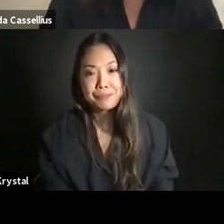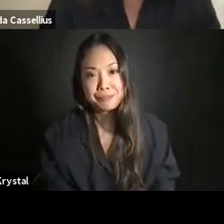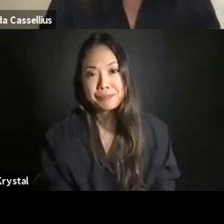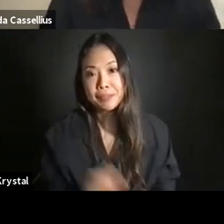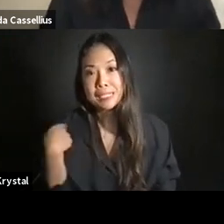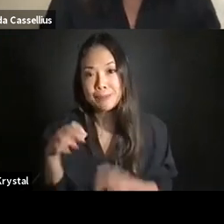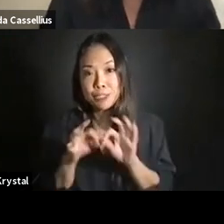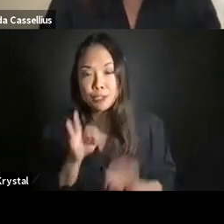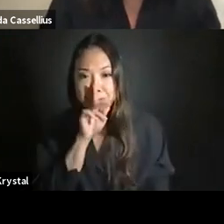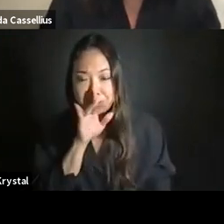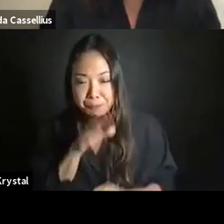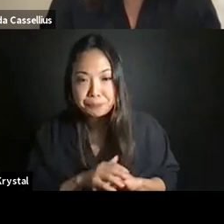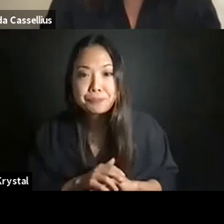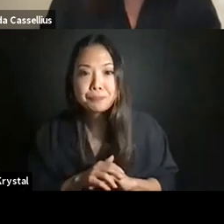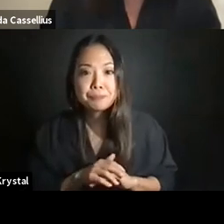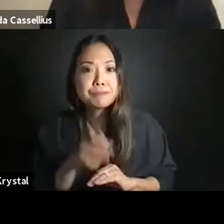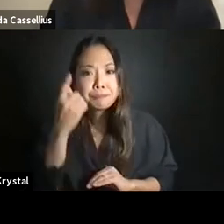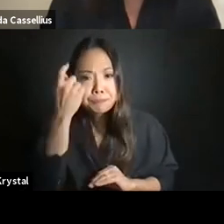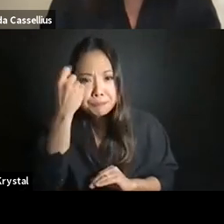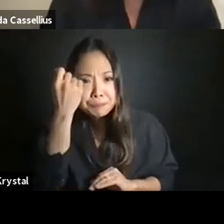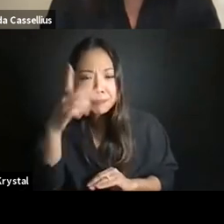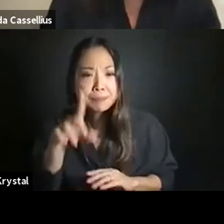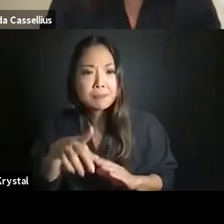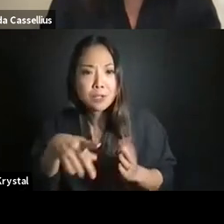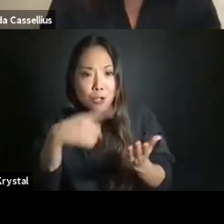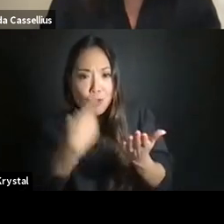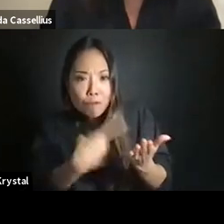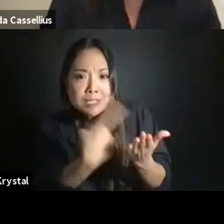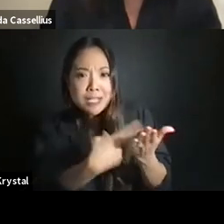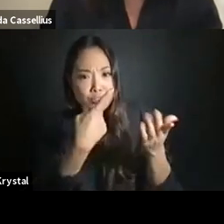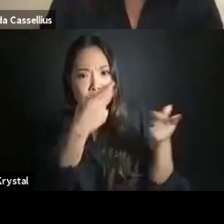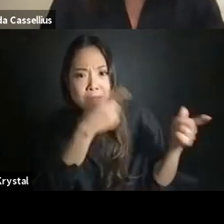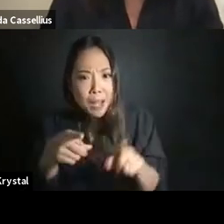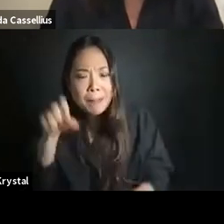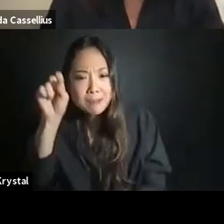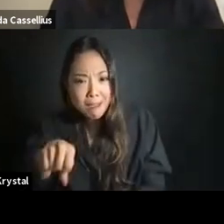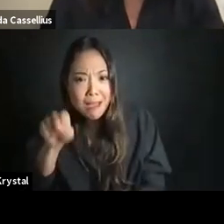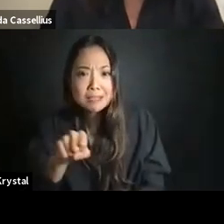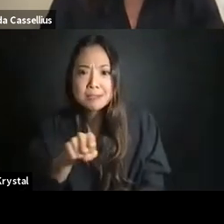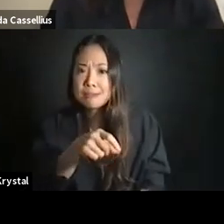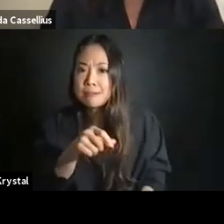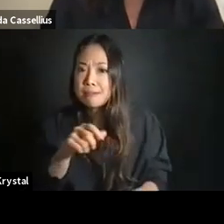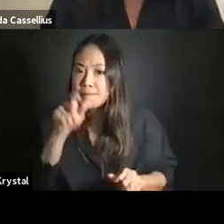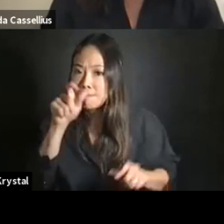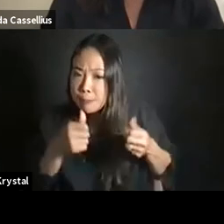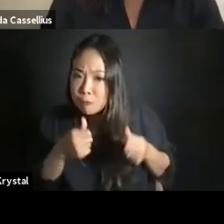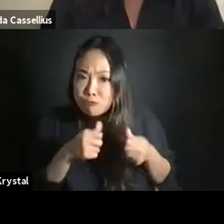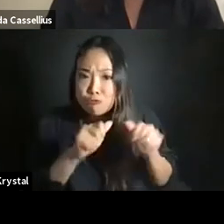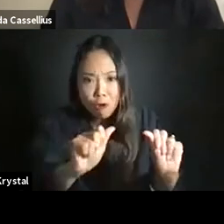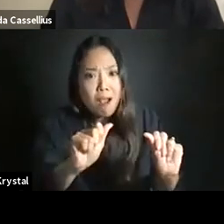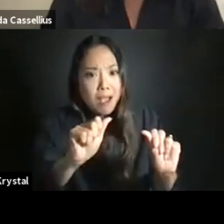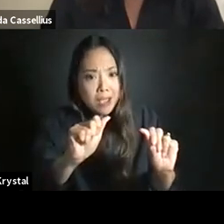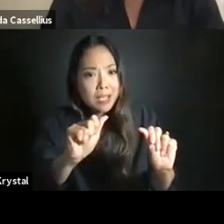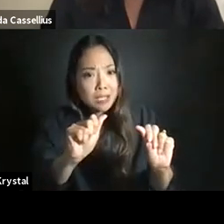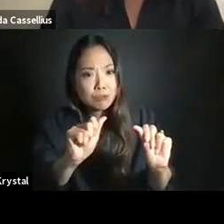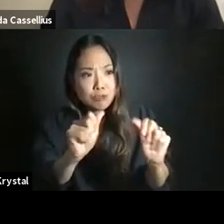i do understand that the conversations are taking place there is an effort an embedded effort in this to be able to